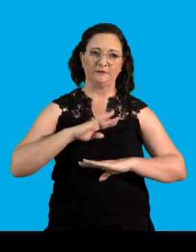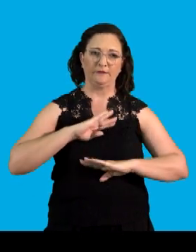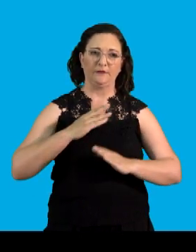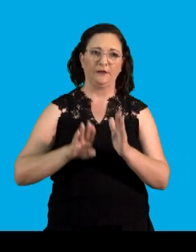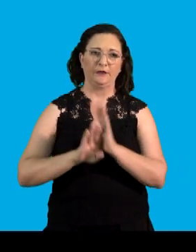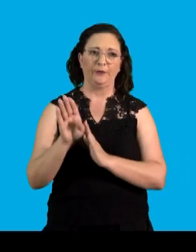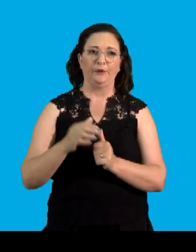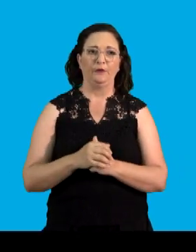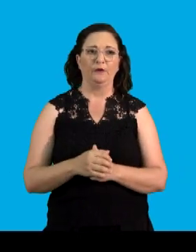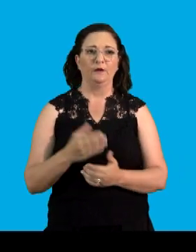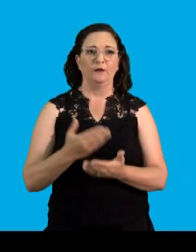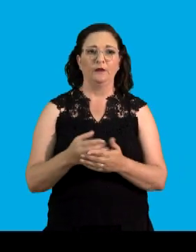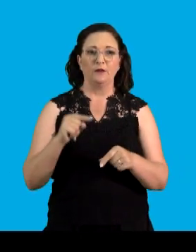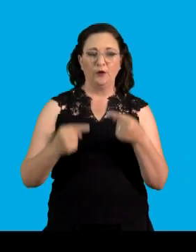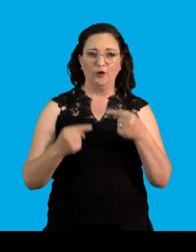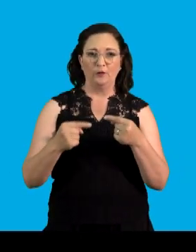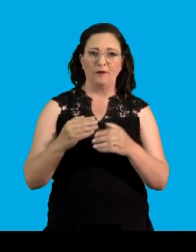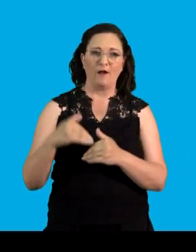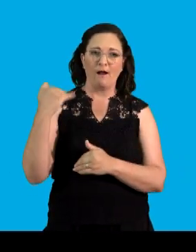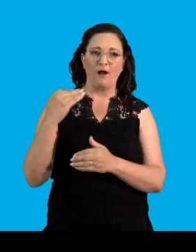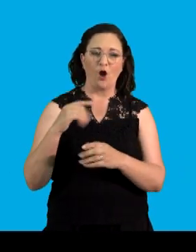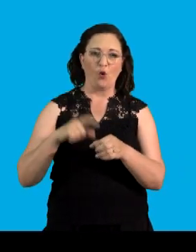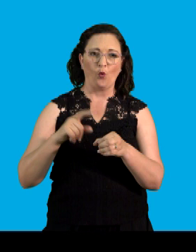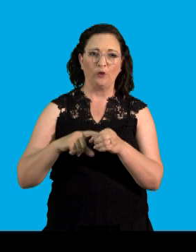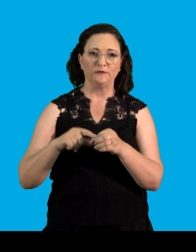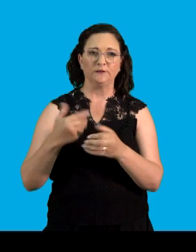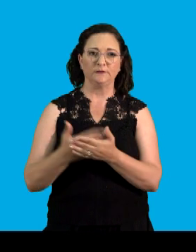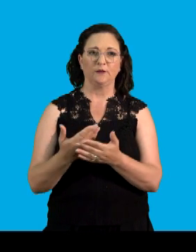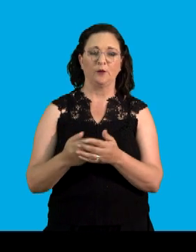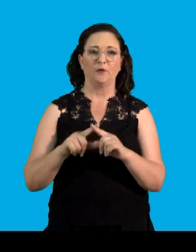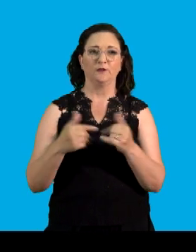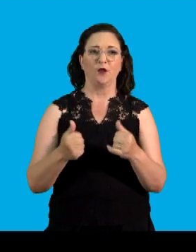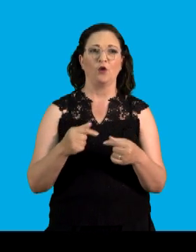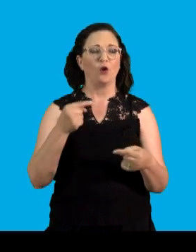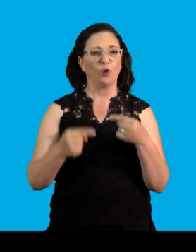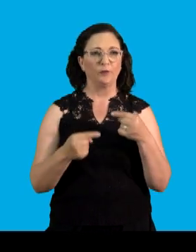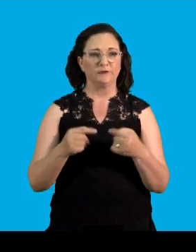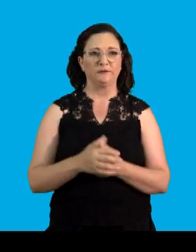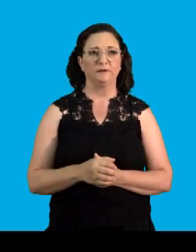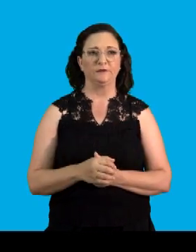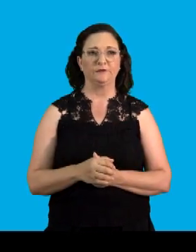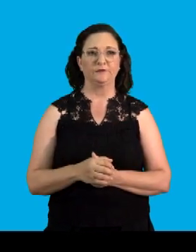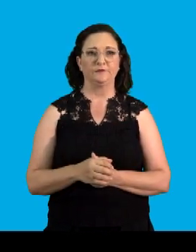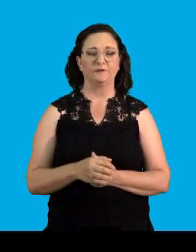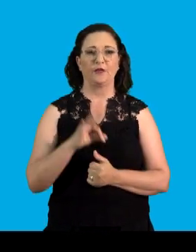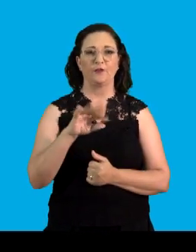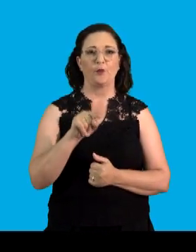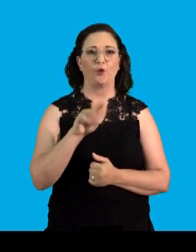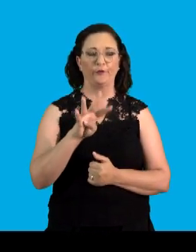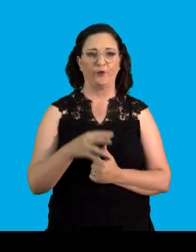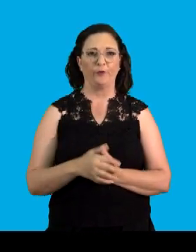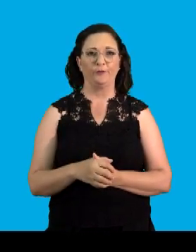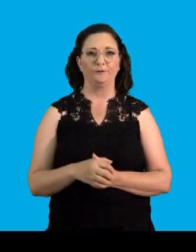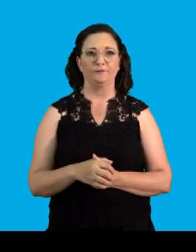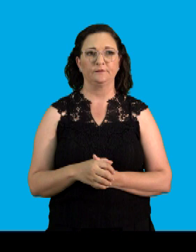increased competitiveness as high quality places products above those of competitors. Right, we're moving on